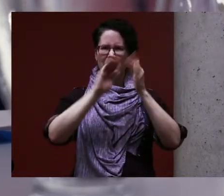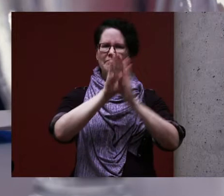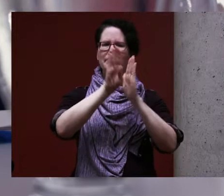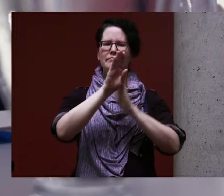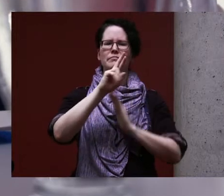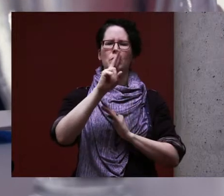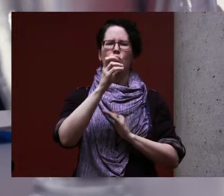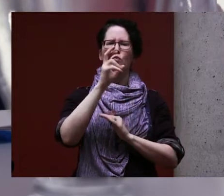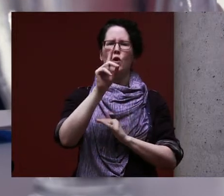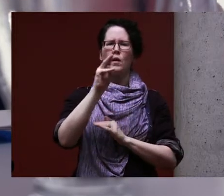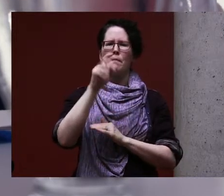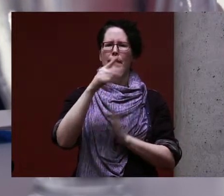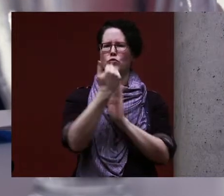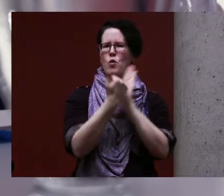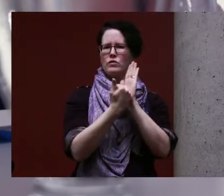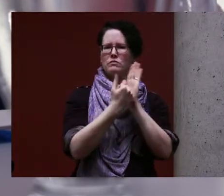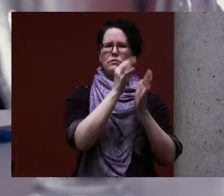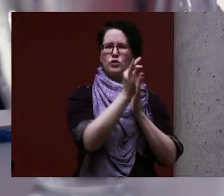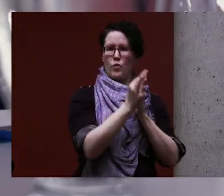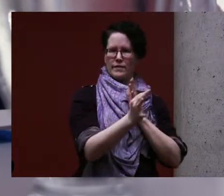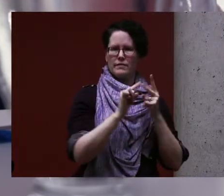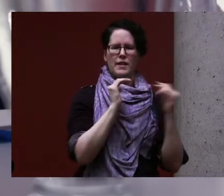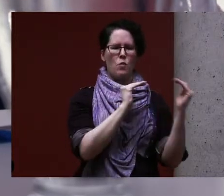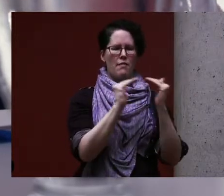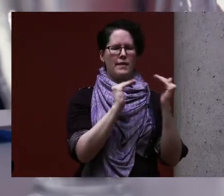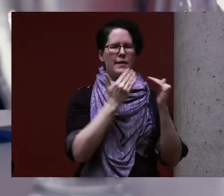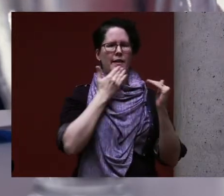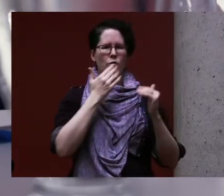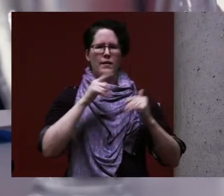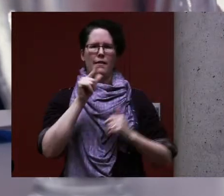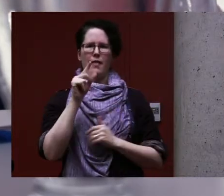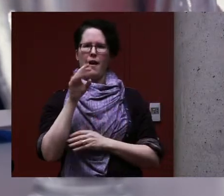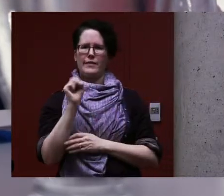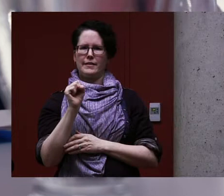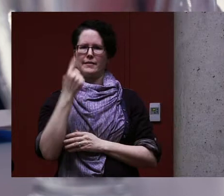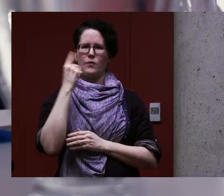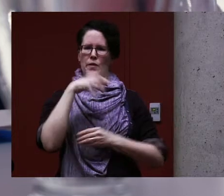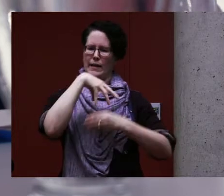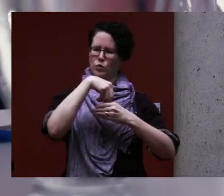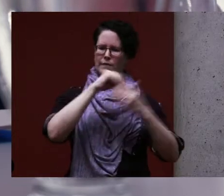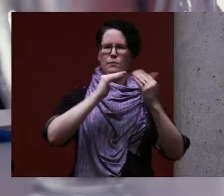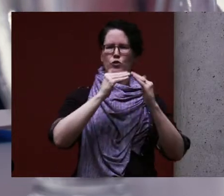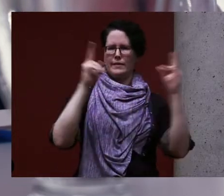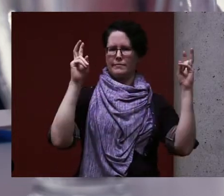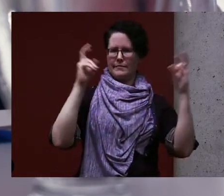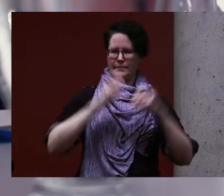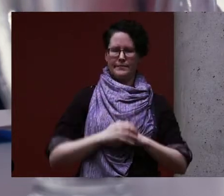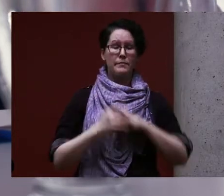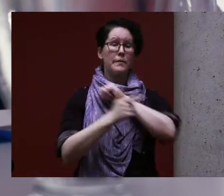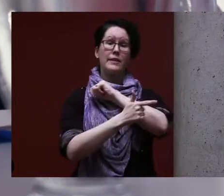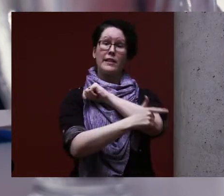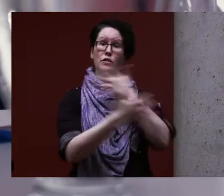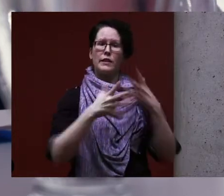Choice, Equality, and Good Lives in Inclusive Communities. The Nova Scotia legislature adopted